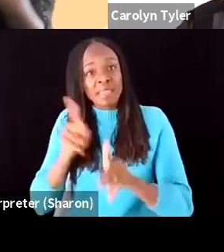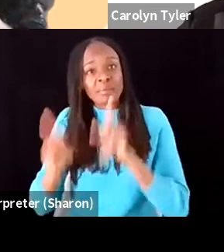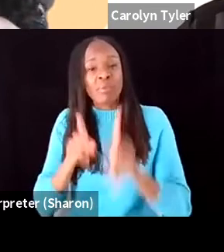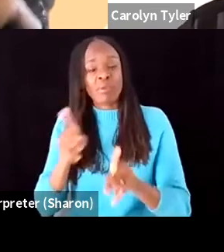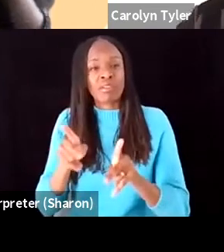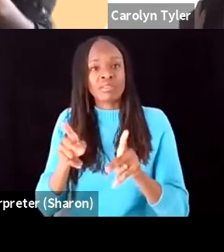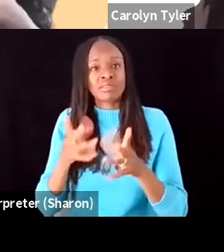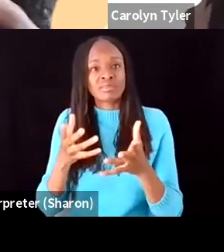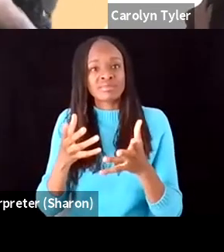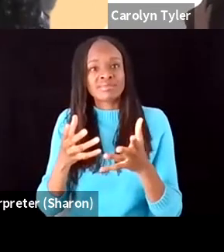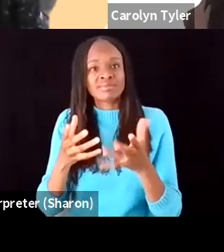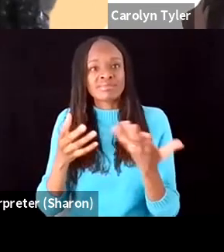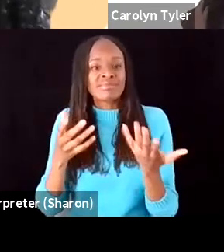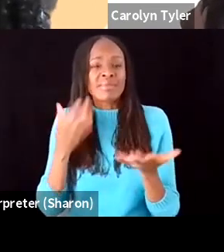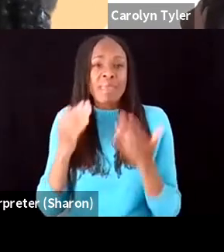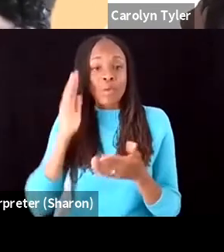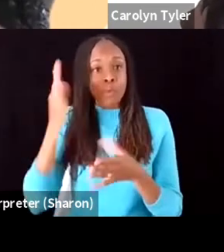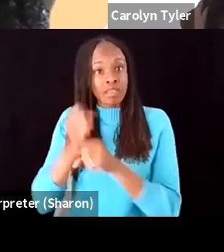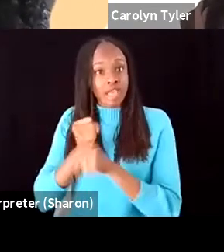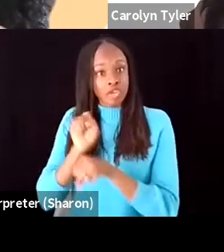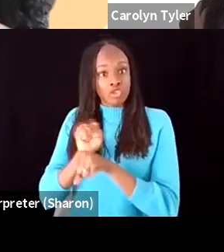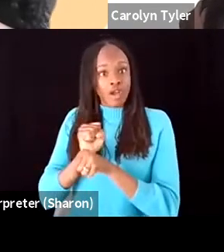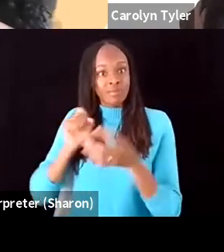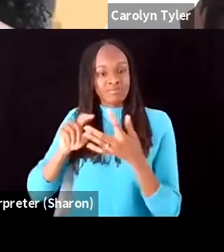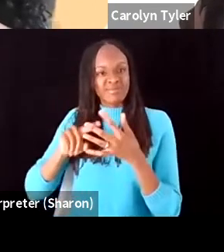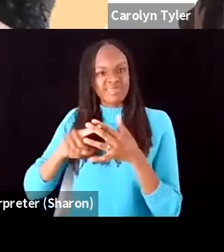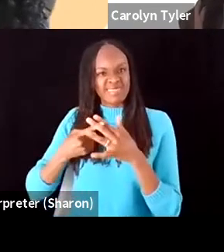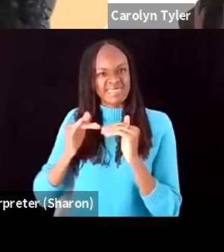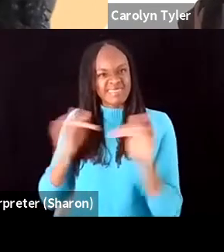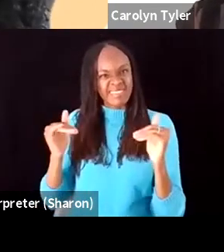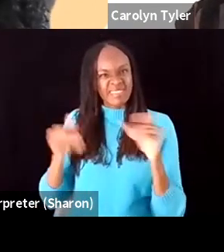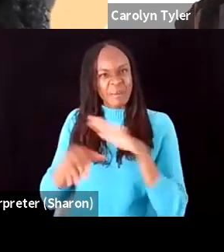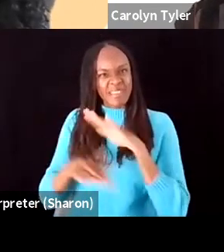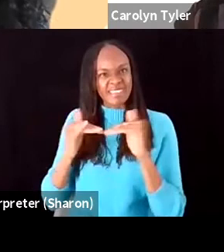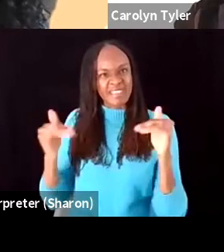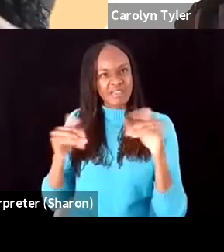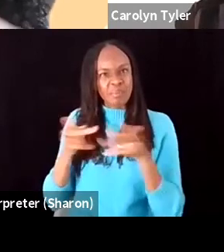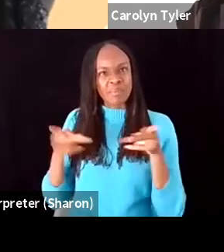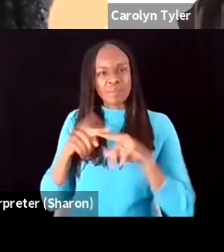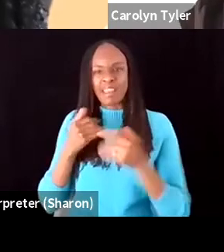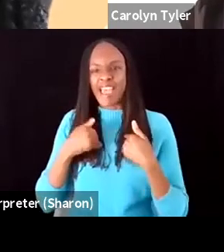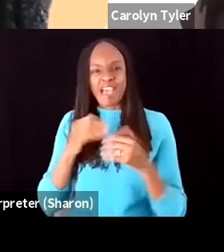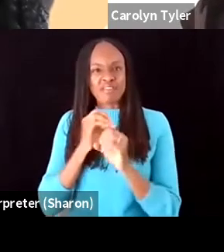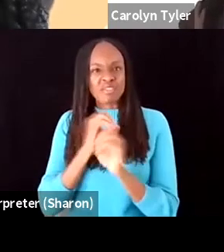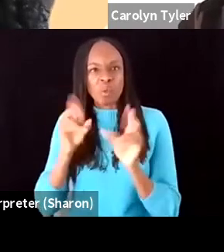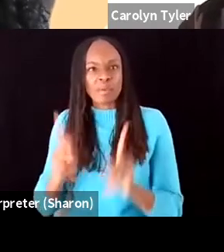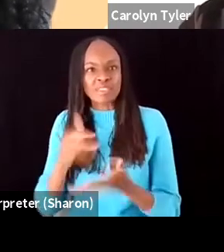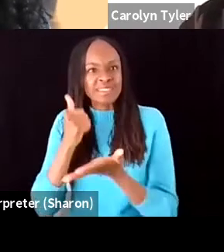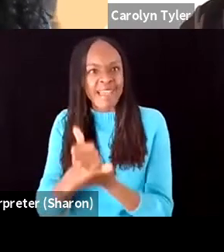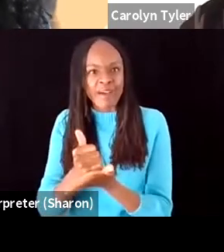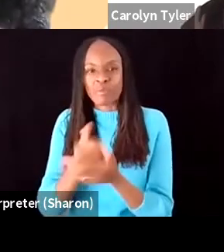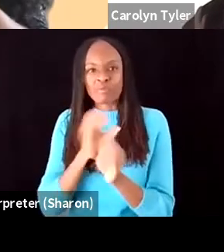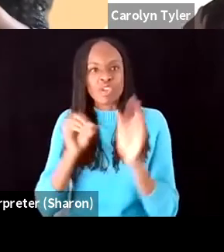get put, you know, they might get hired in an entry-level position, but there's no one there to help them. There's no mentorship. There might not be a developmental